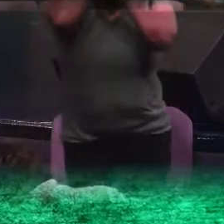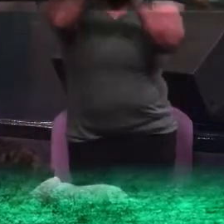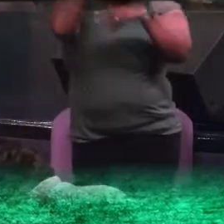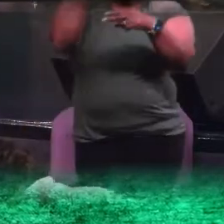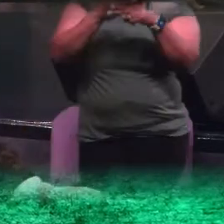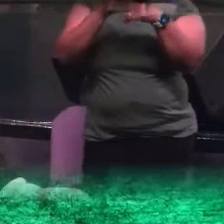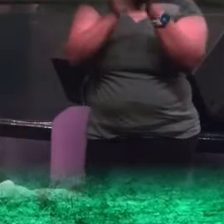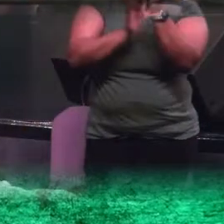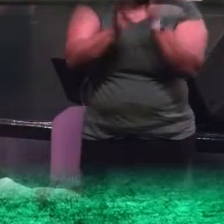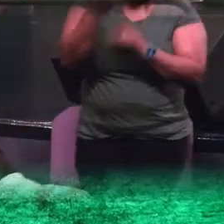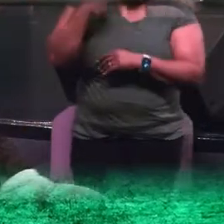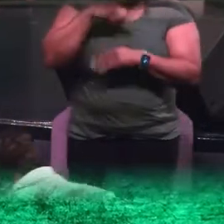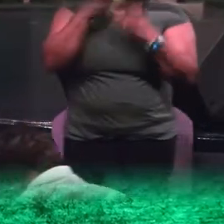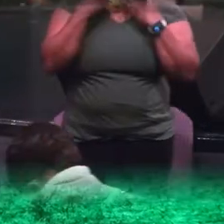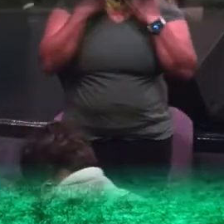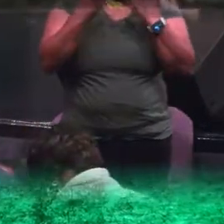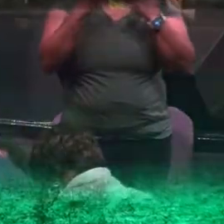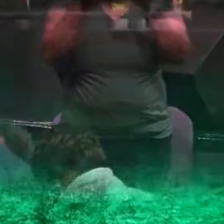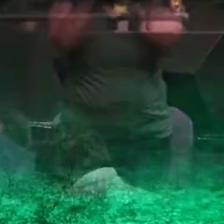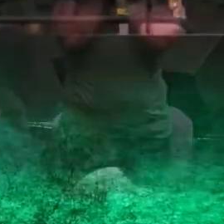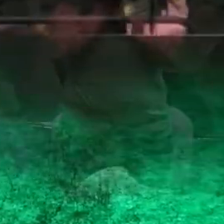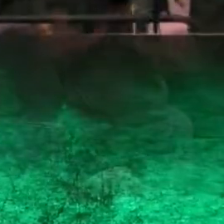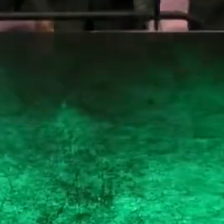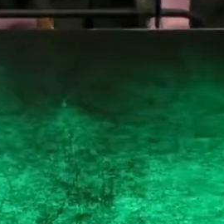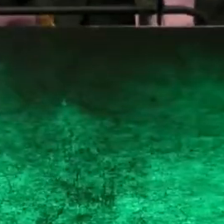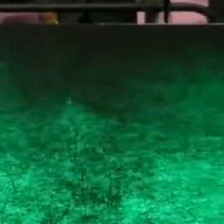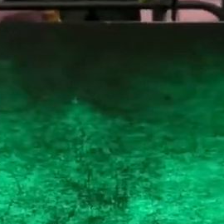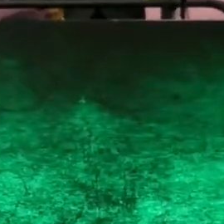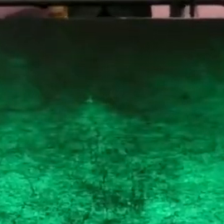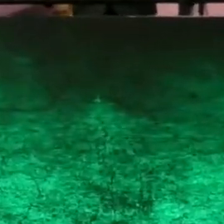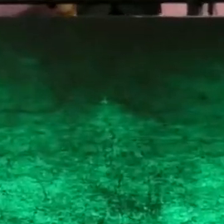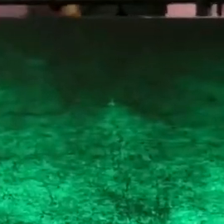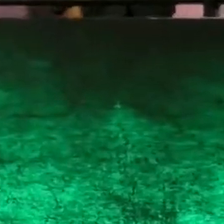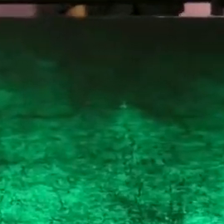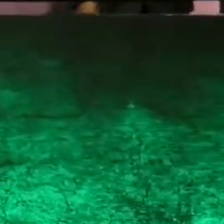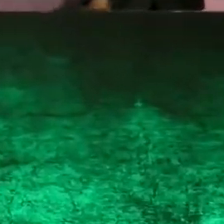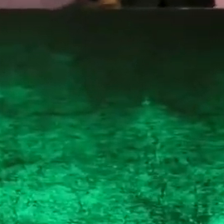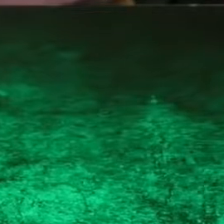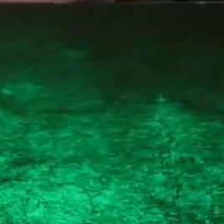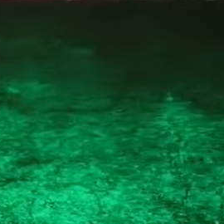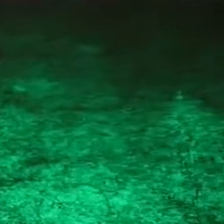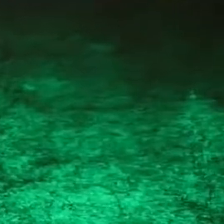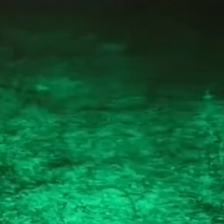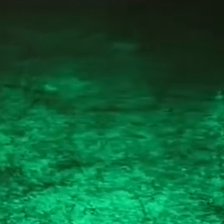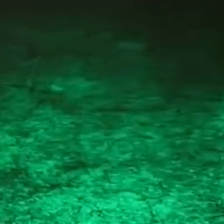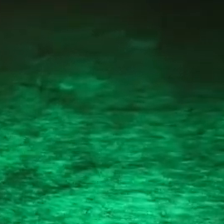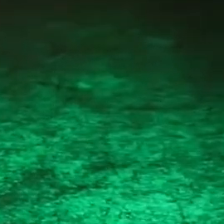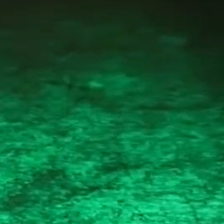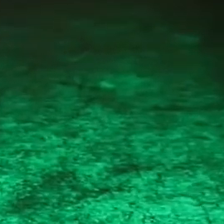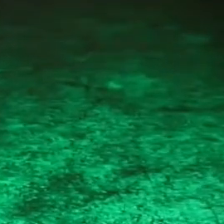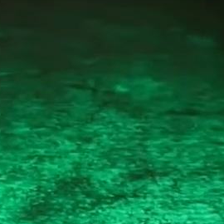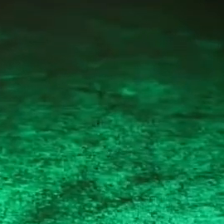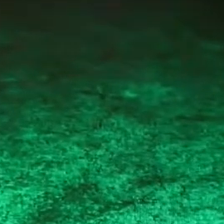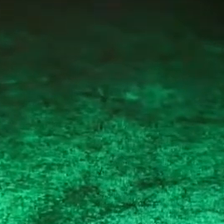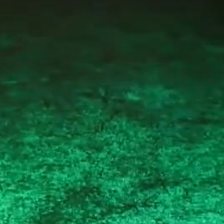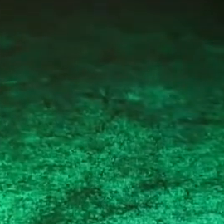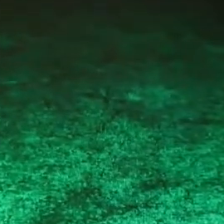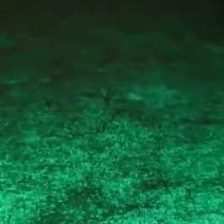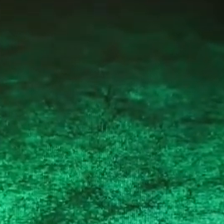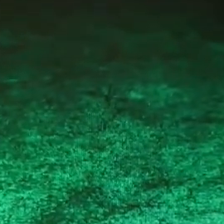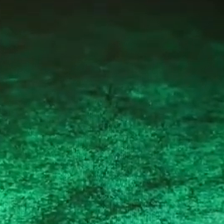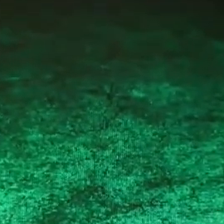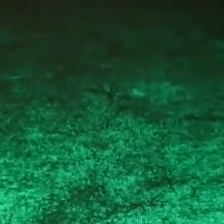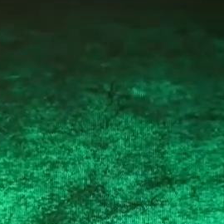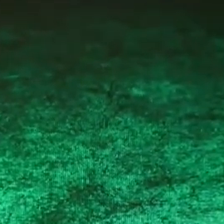you. We bless you. We magnify you and we extol you. We give your name the